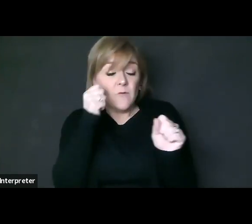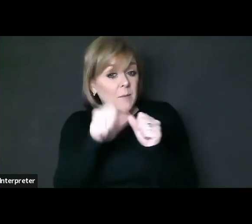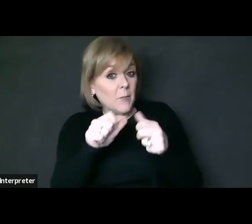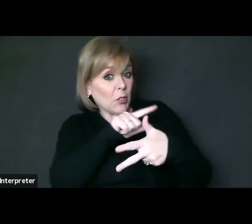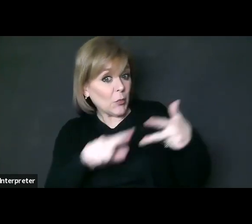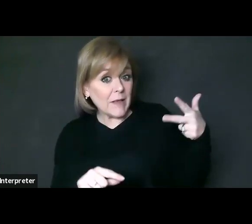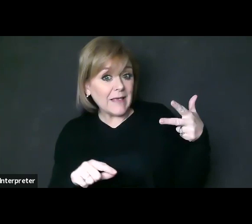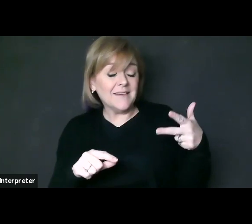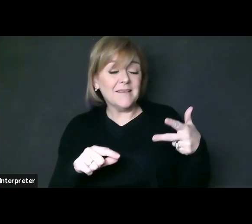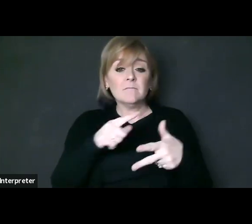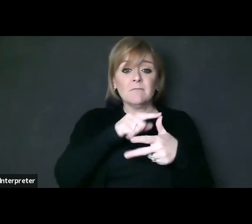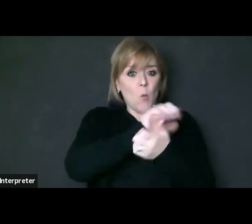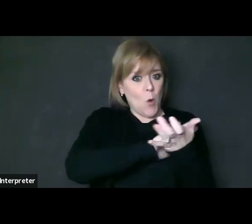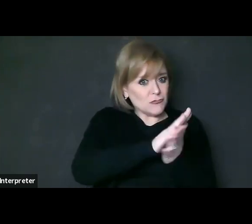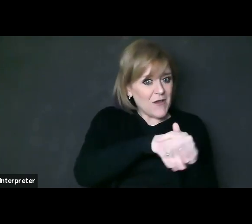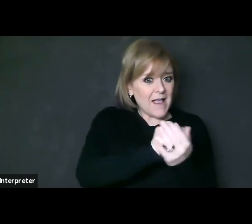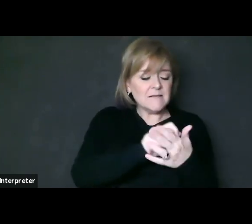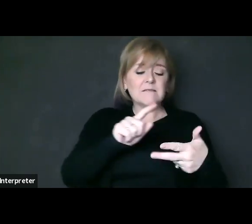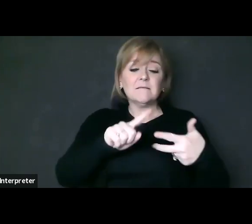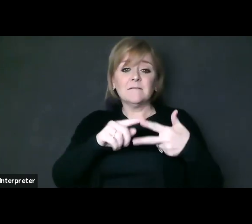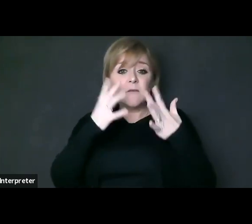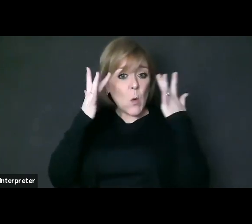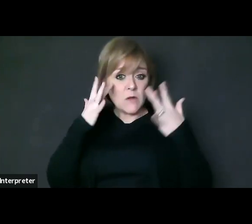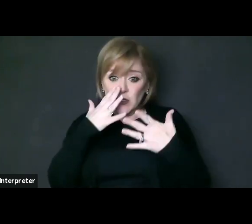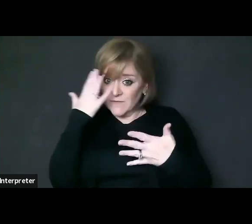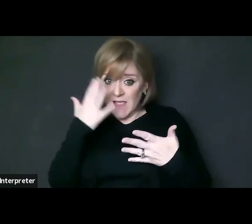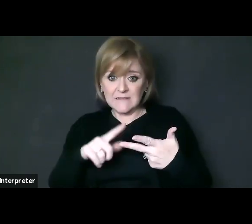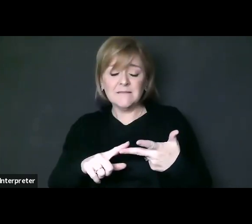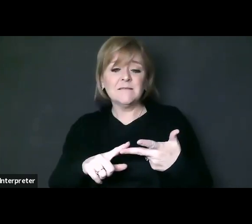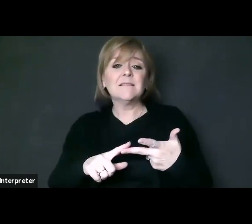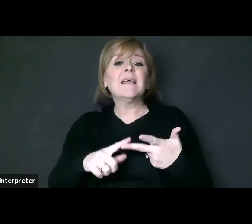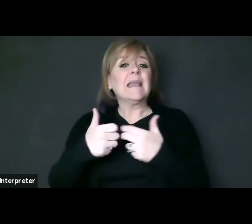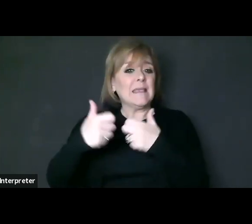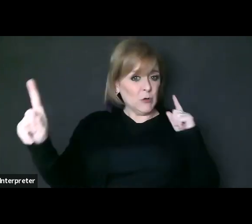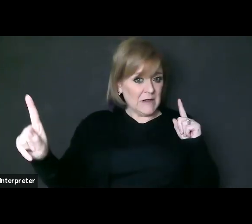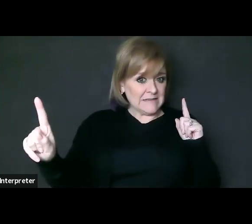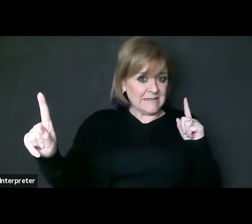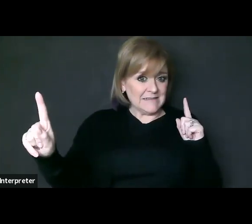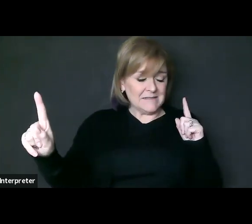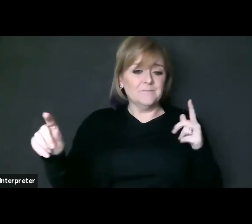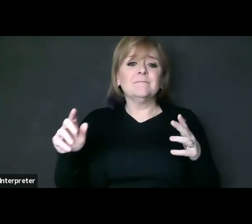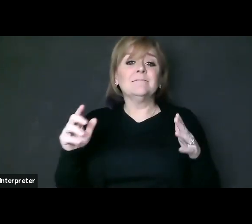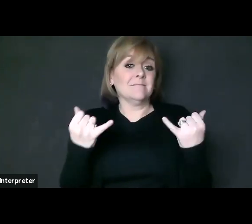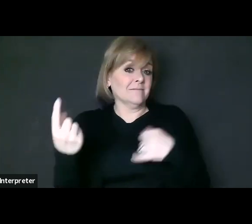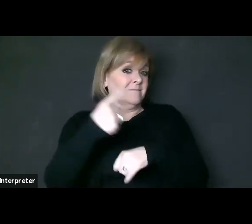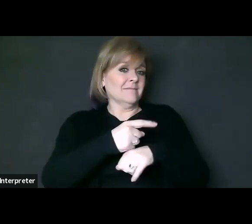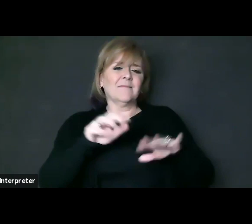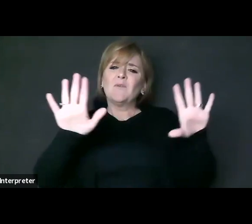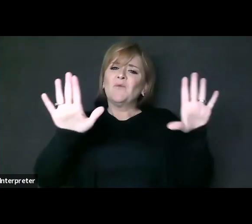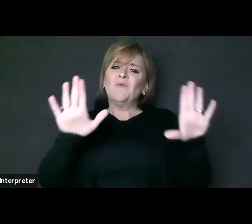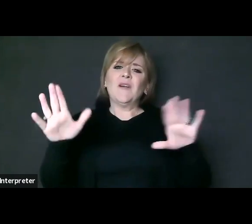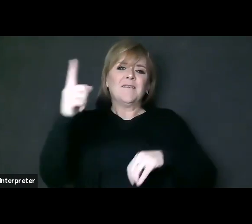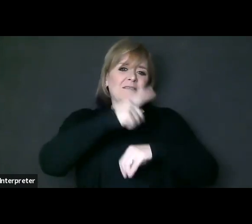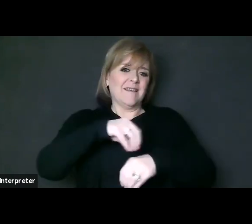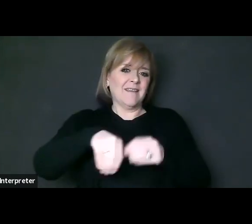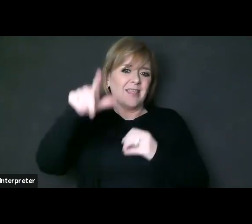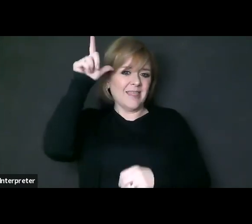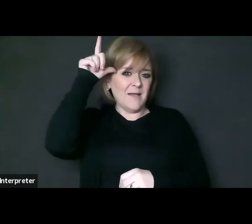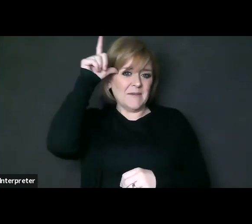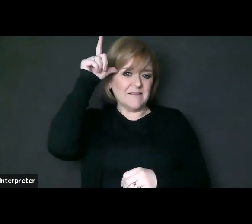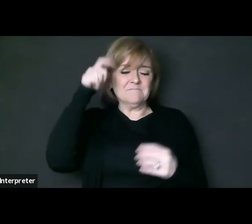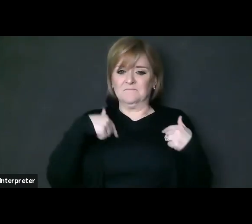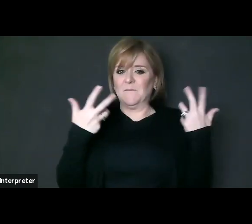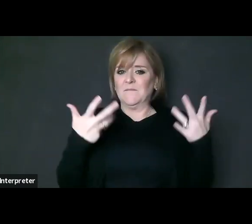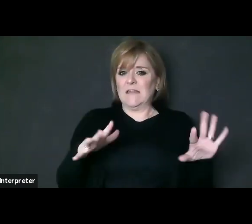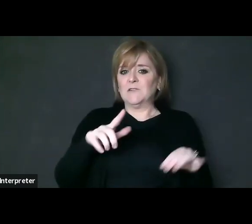your hands, don't touch your face, keep your distance. It's a great day in Lubbock, Texas. And that wraps me up.